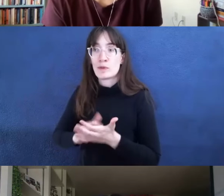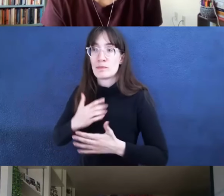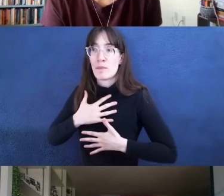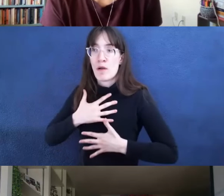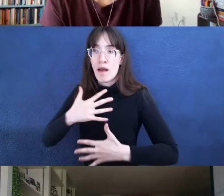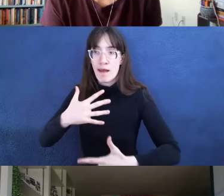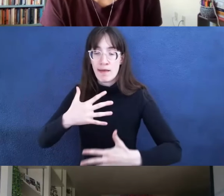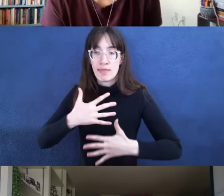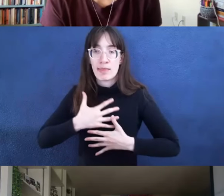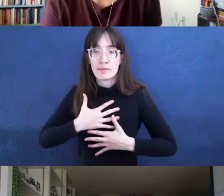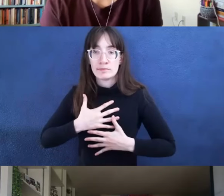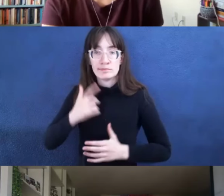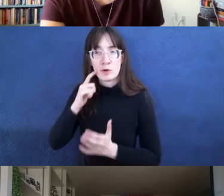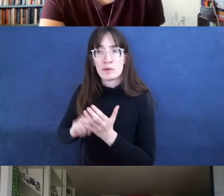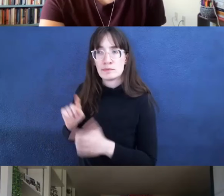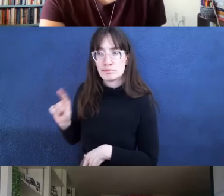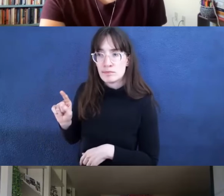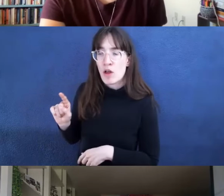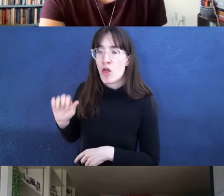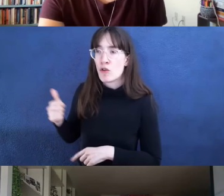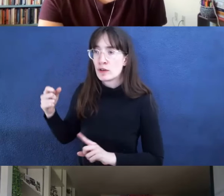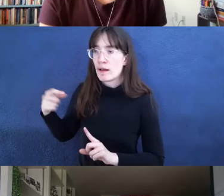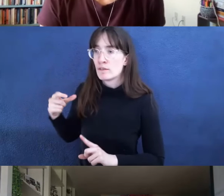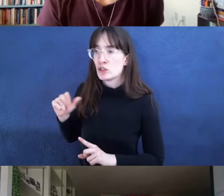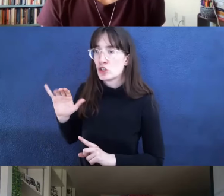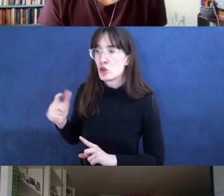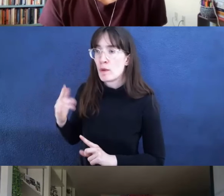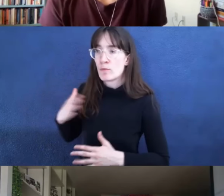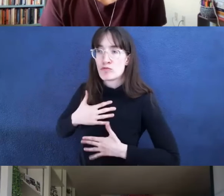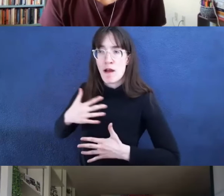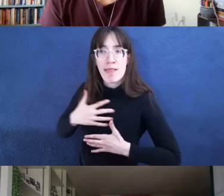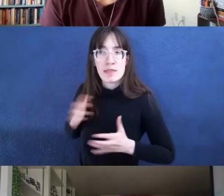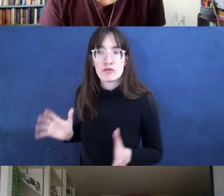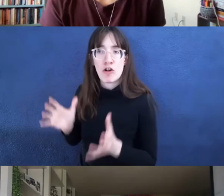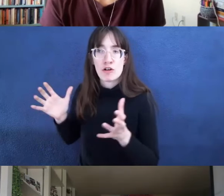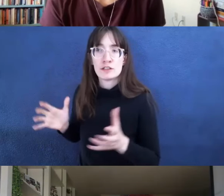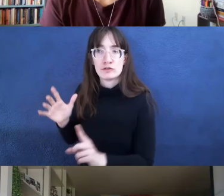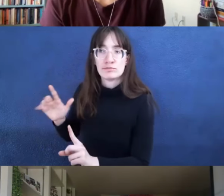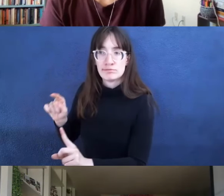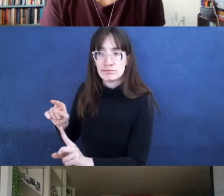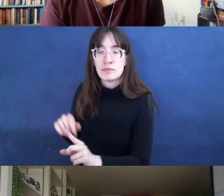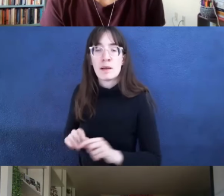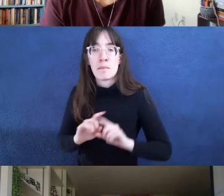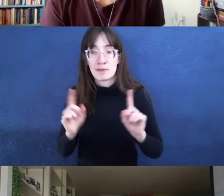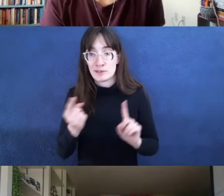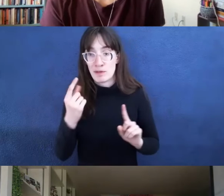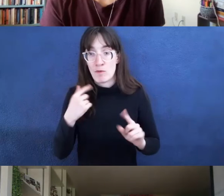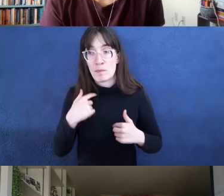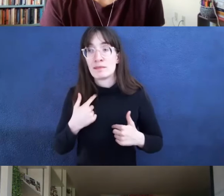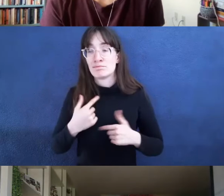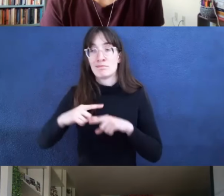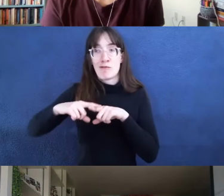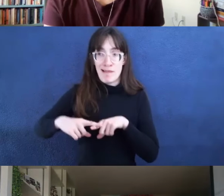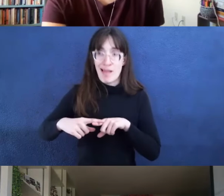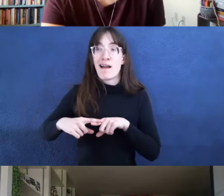about cueing breath and encouraging breathing. But I know for me, that is something that I always lean on, and being able